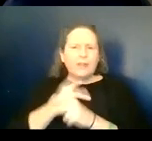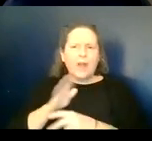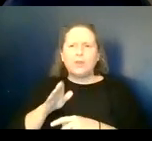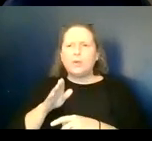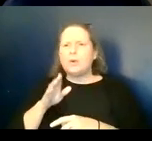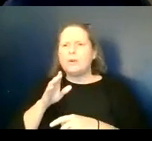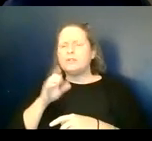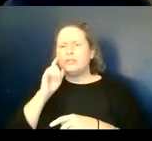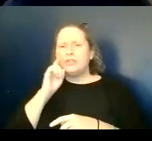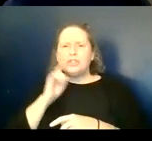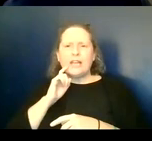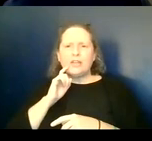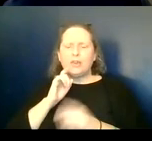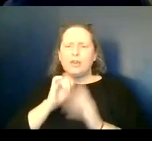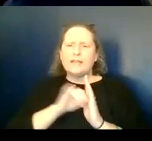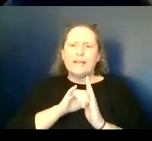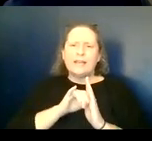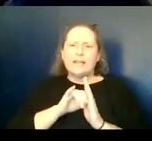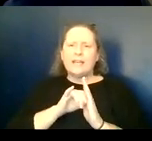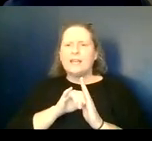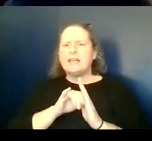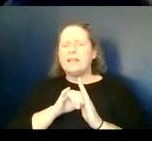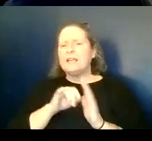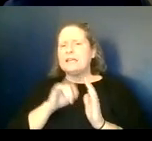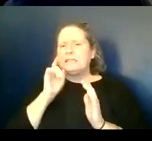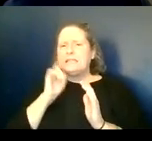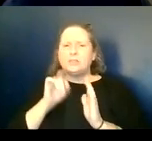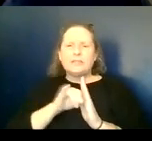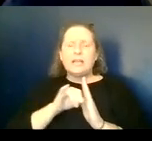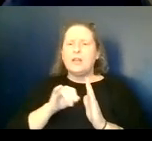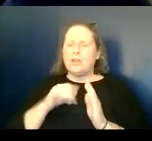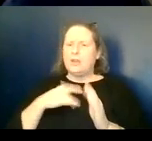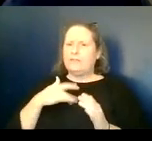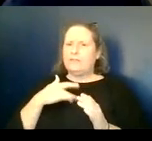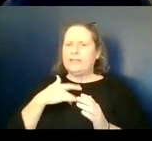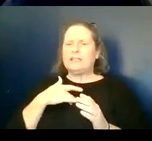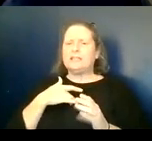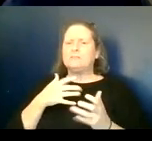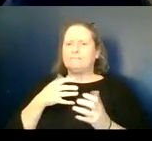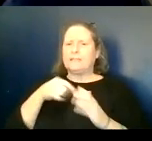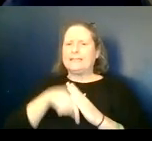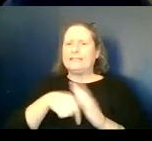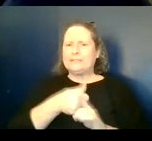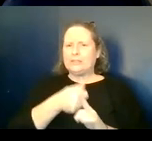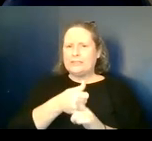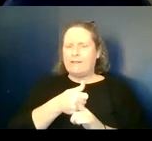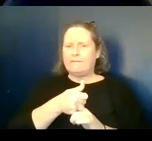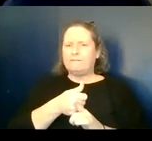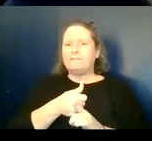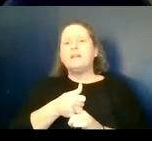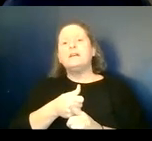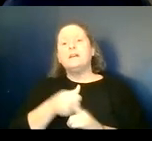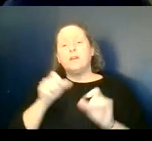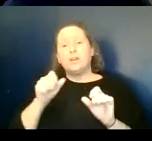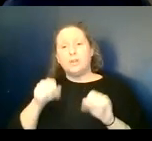identity, and you're in the brink of committing suicide, you could refer